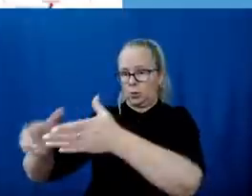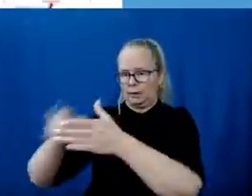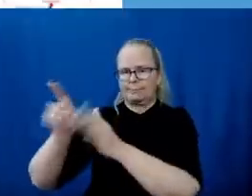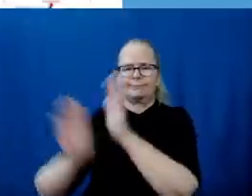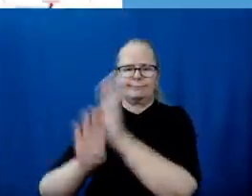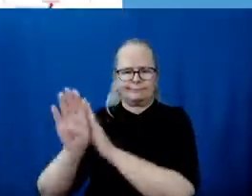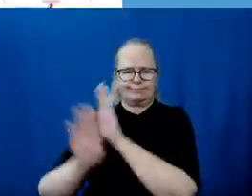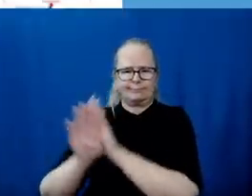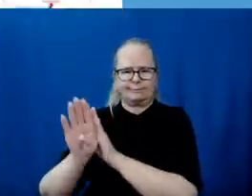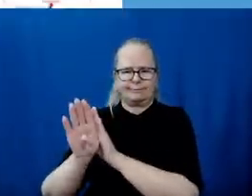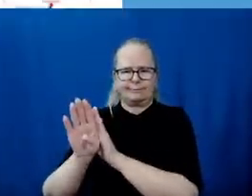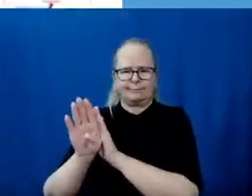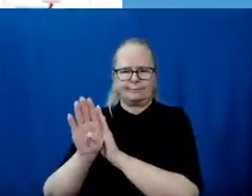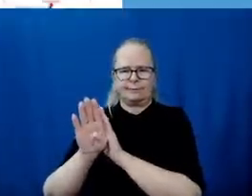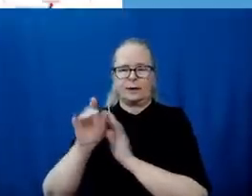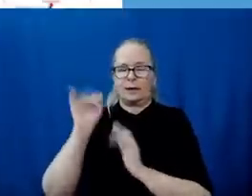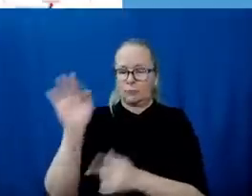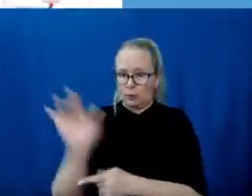real time.